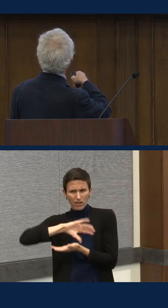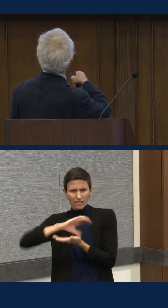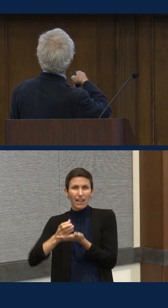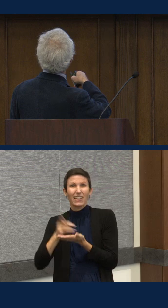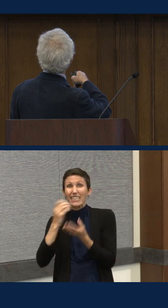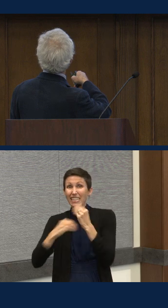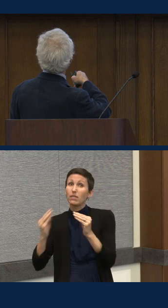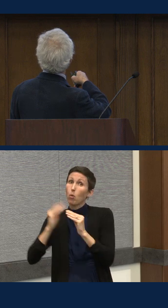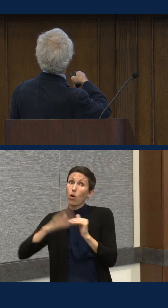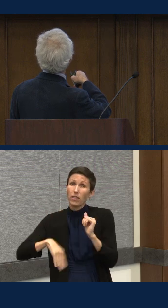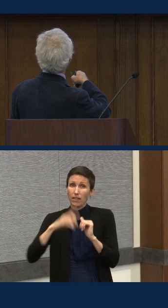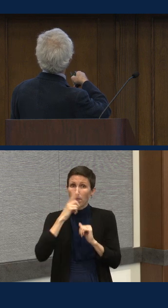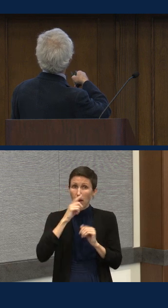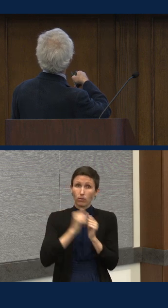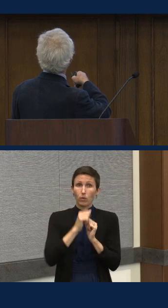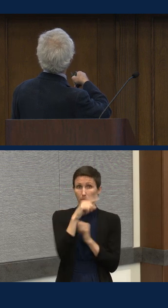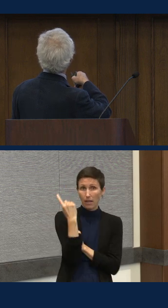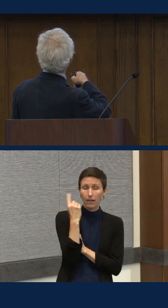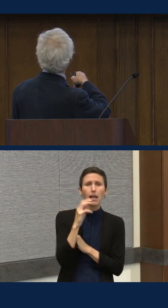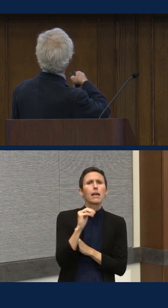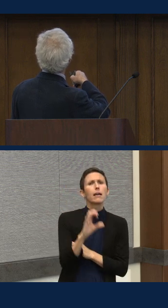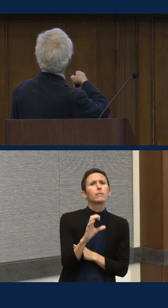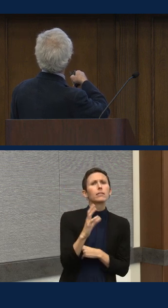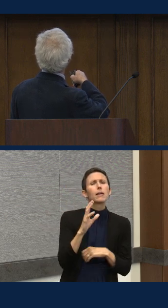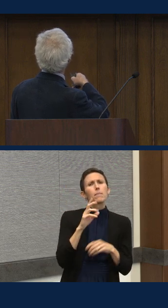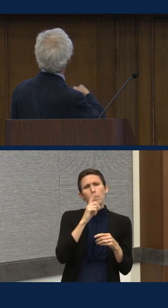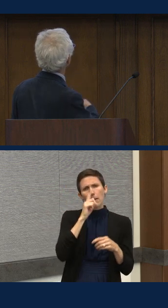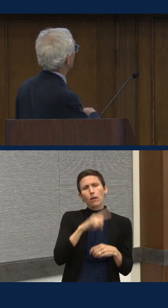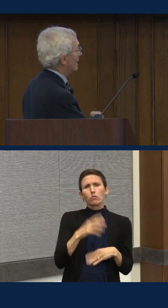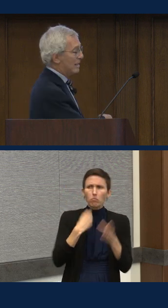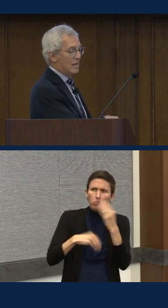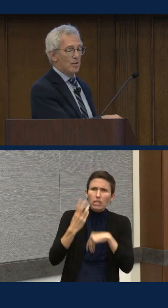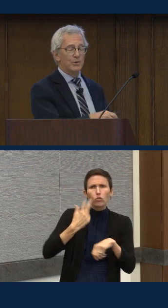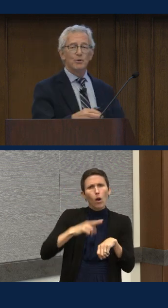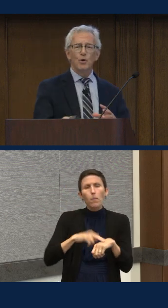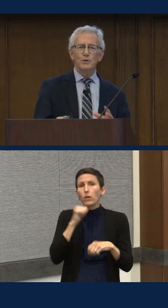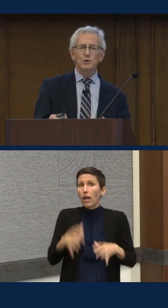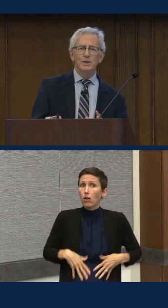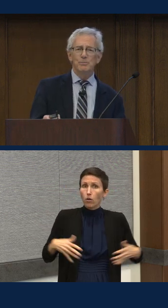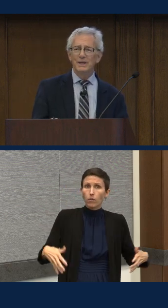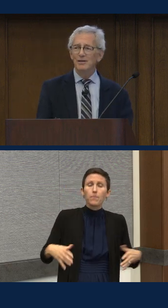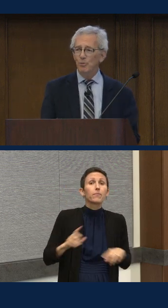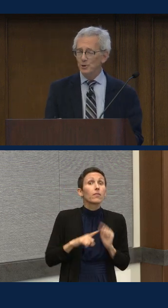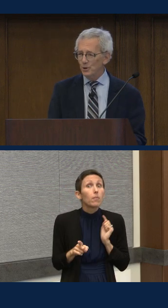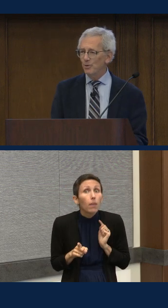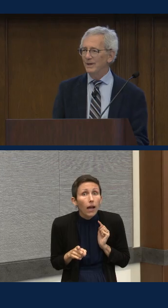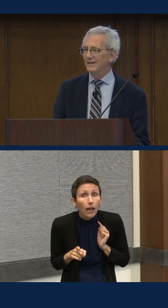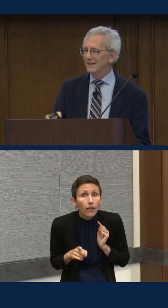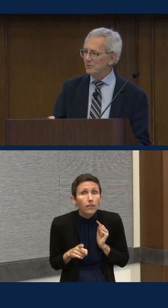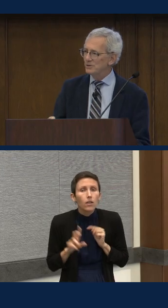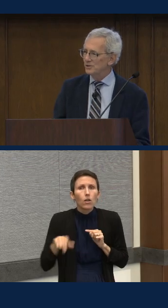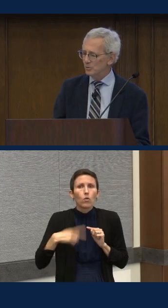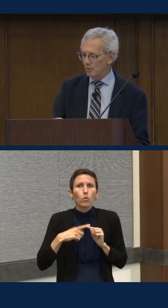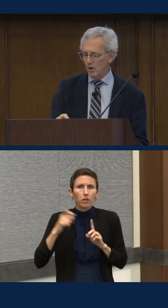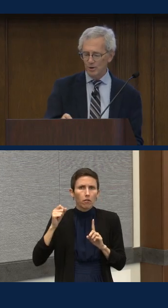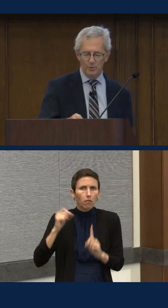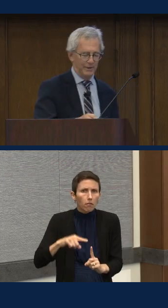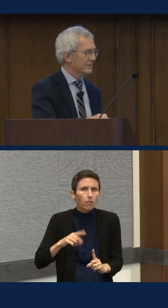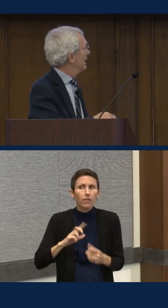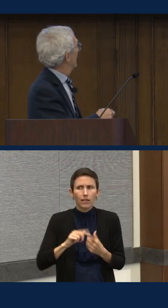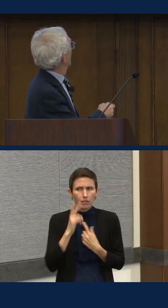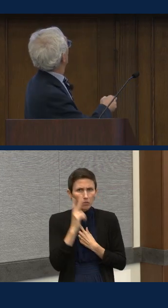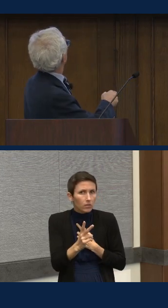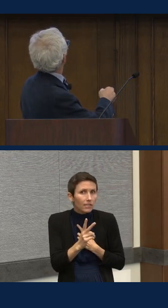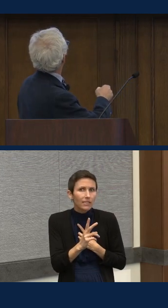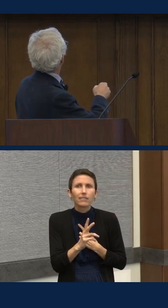black. The MC3 mouse eats the normal amount and doesn't really become obese. But the moment you begin perturbing it, then you see some remarkable